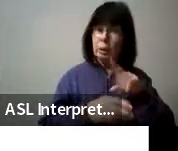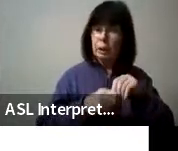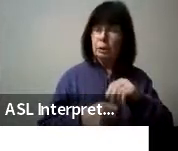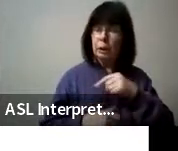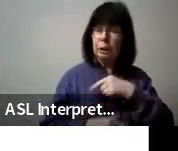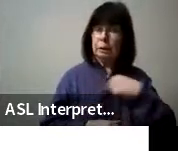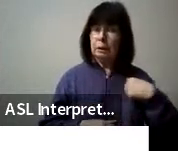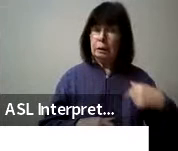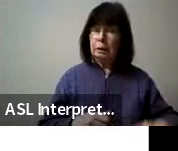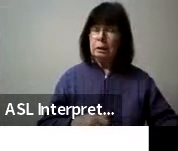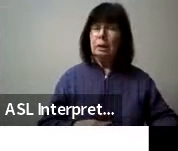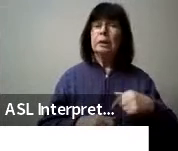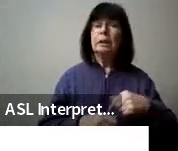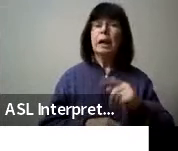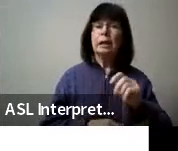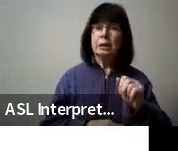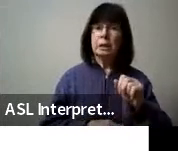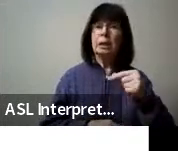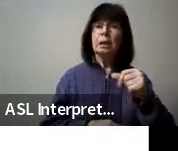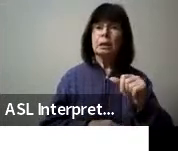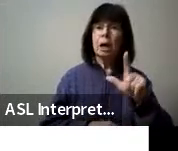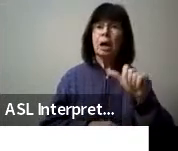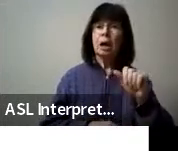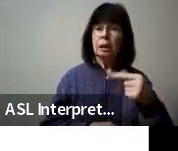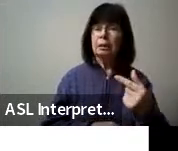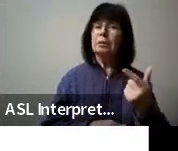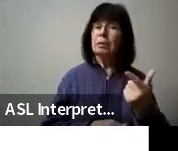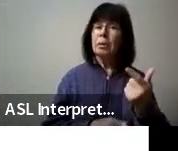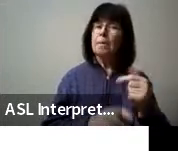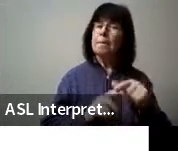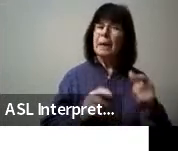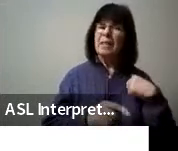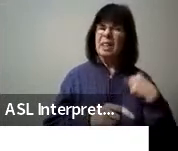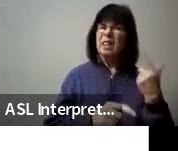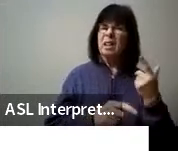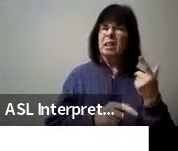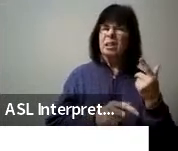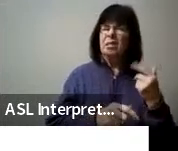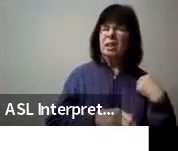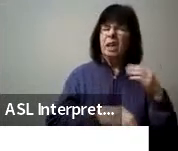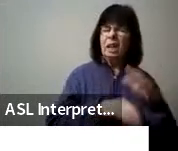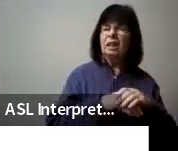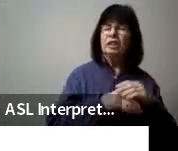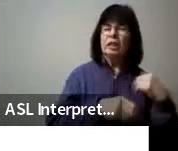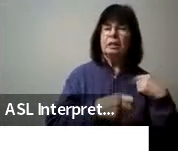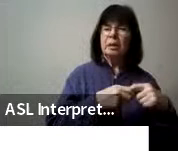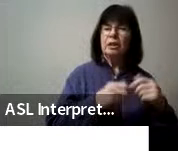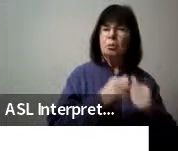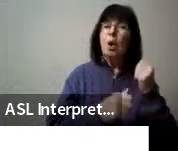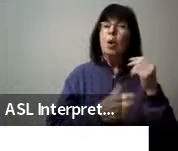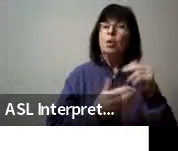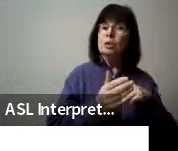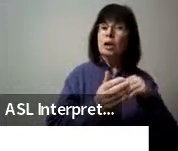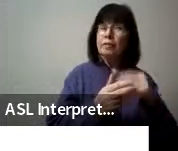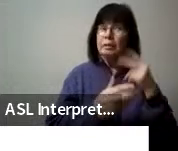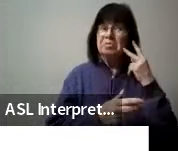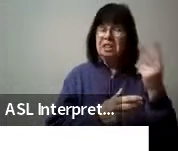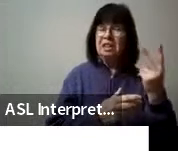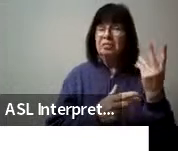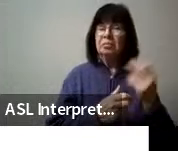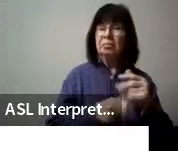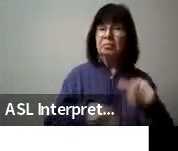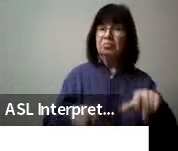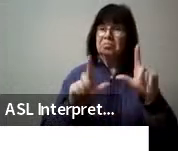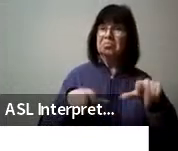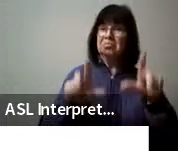but based on the performance, English and Spanish are the ones that are being seen the most often. So I will stop there. If there's any